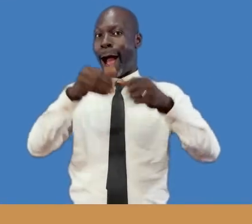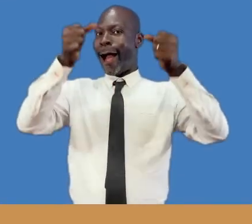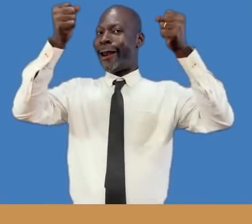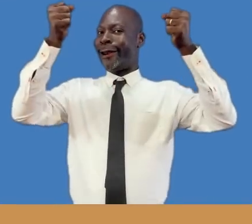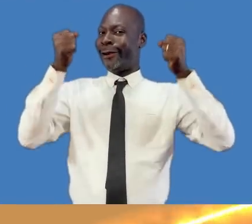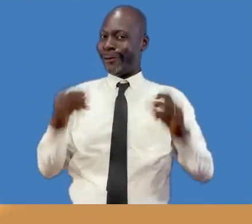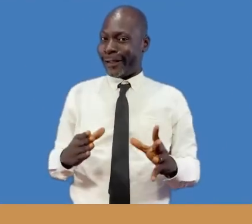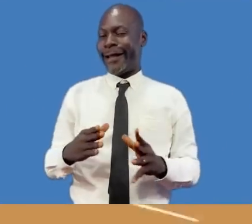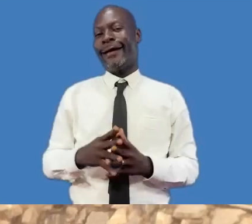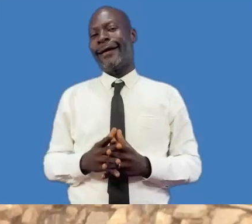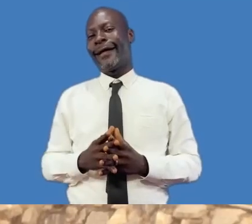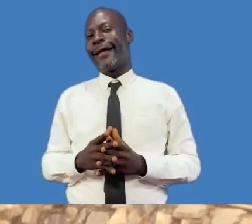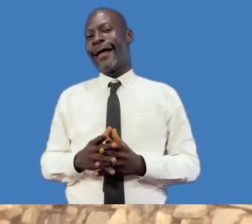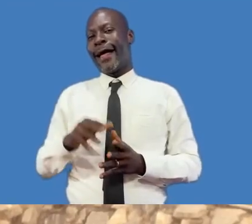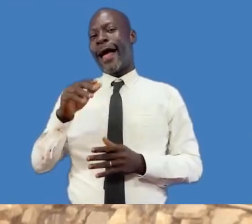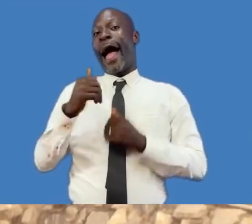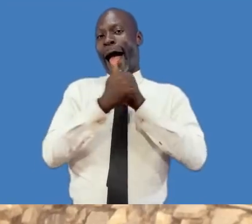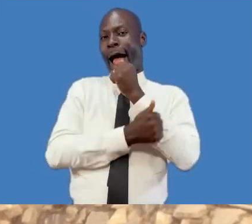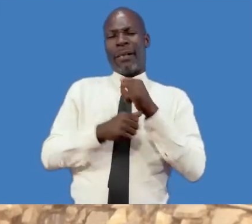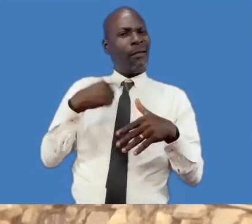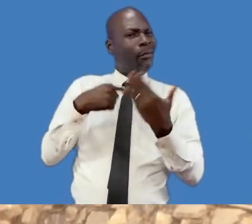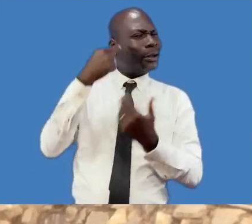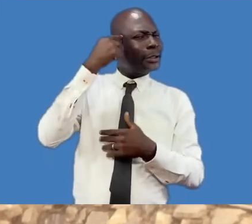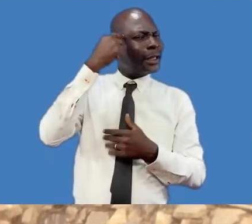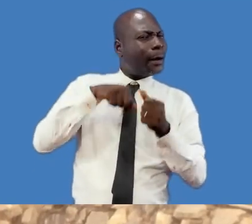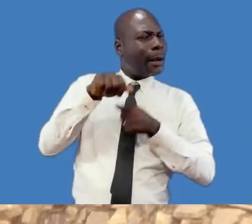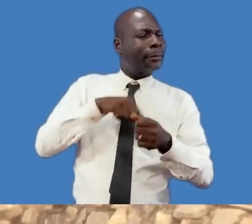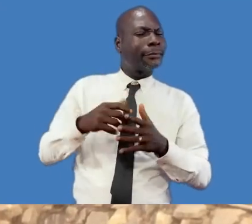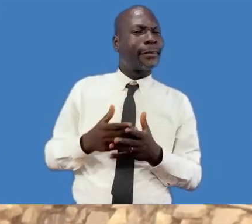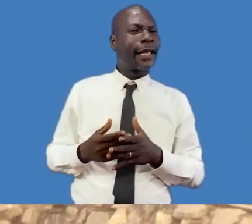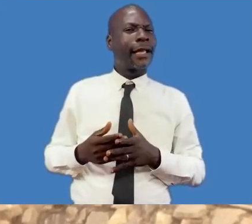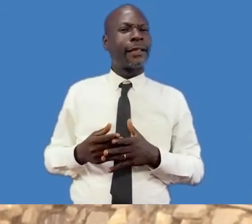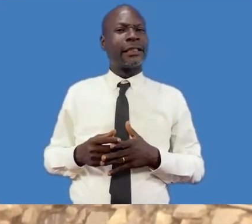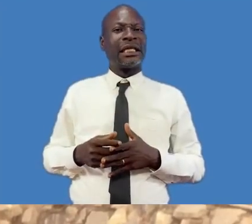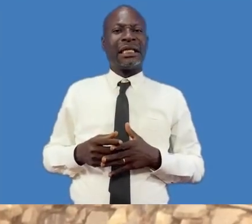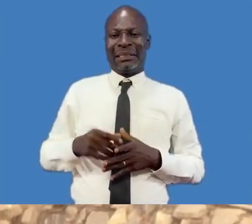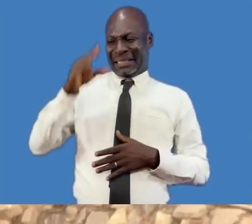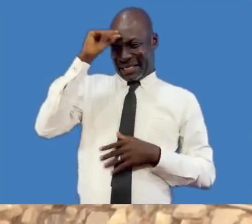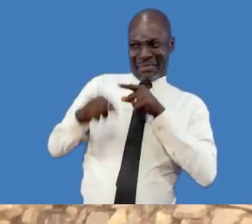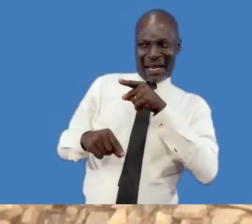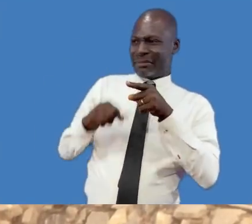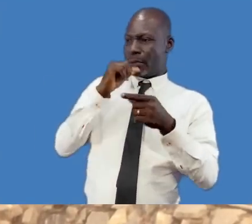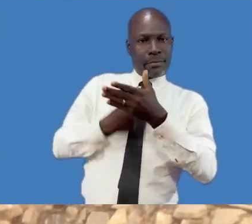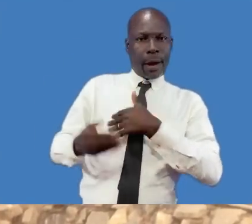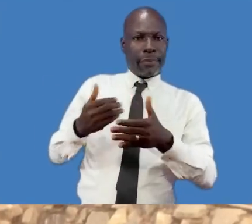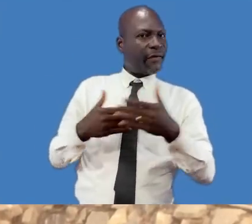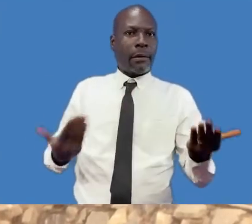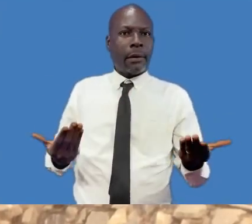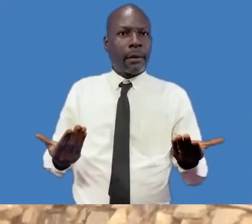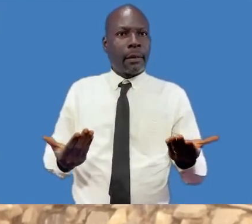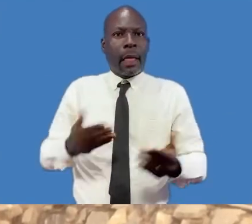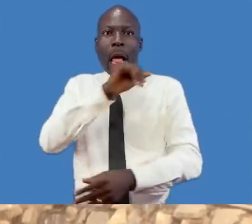hallelujah abraham asem no ogina ho sen obi a won ngoba isaac no a ya won